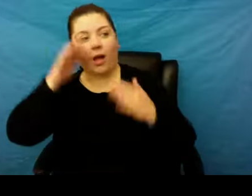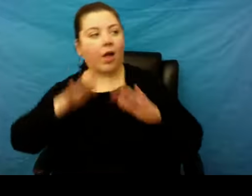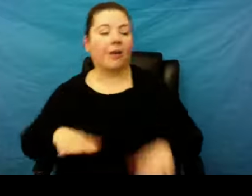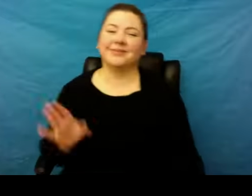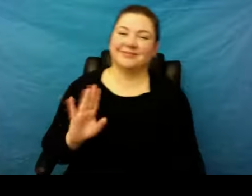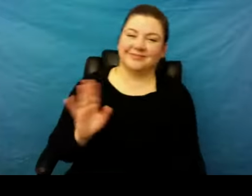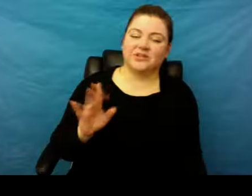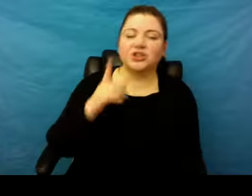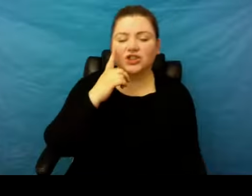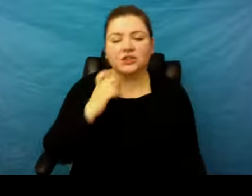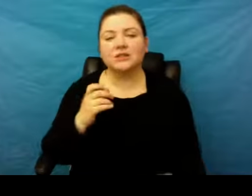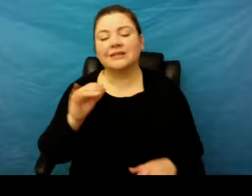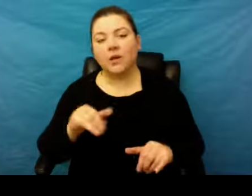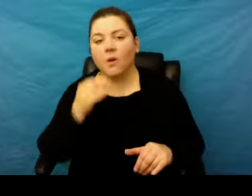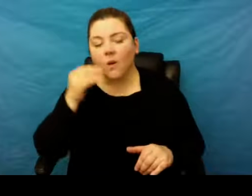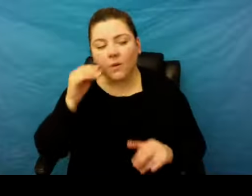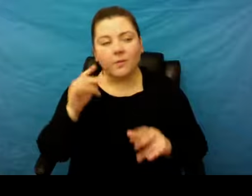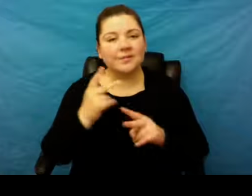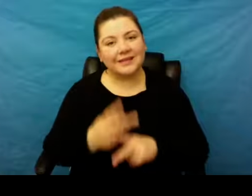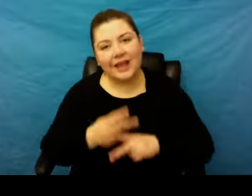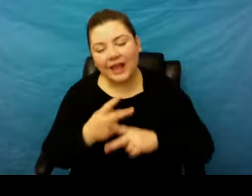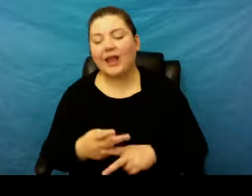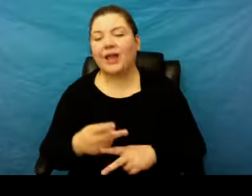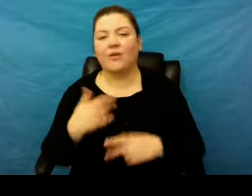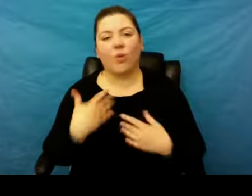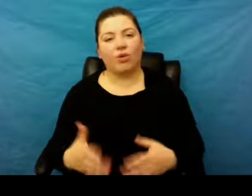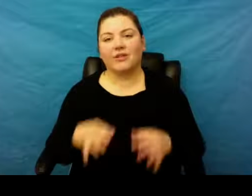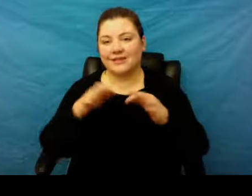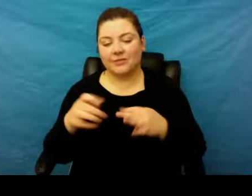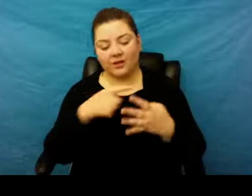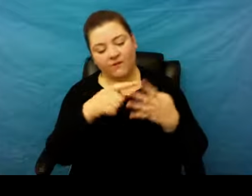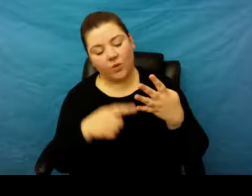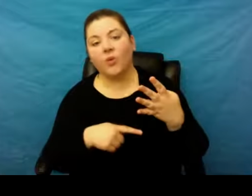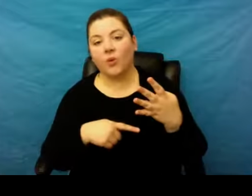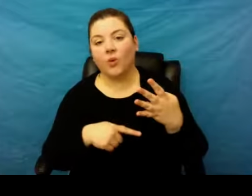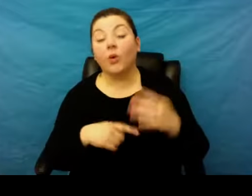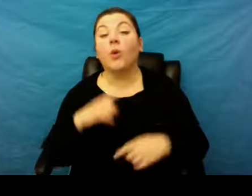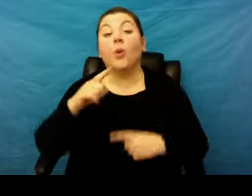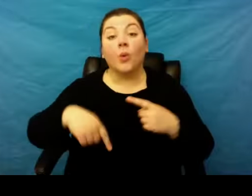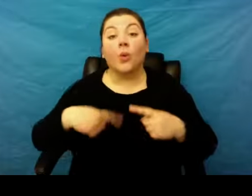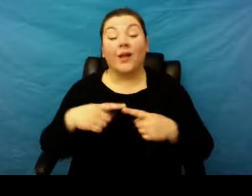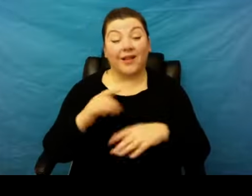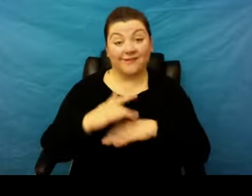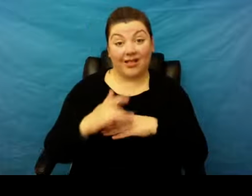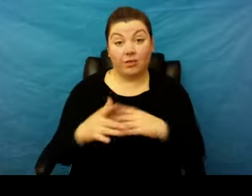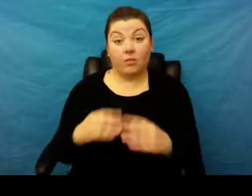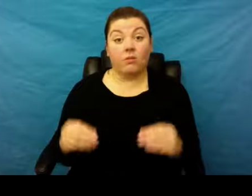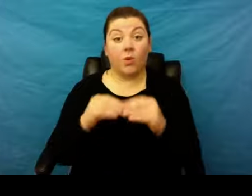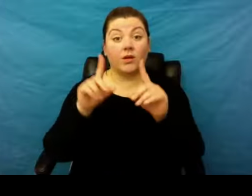in your home that I said, and then as testing ramps up, then we'll be able to get more people